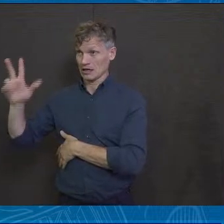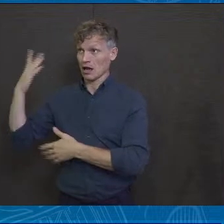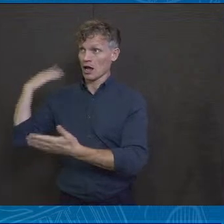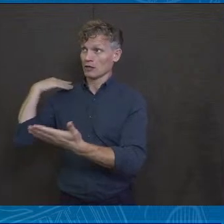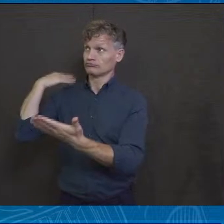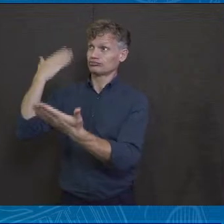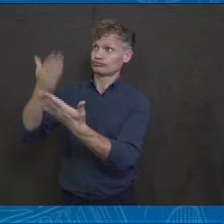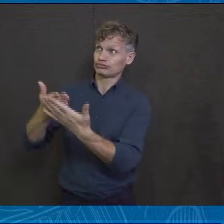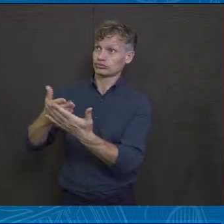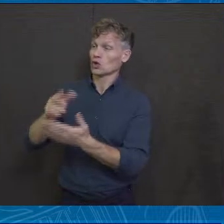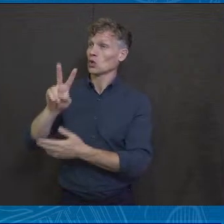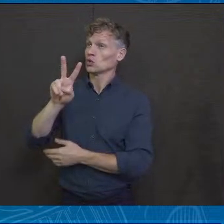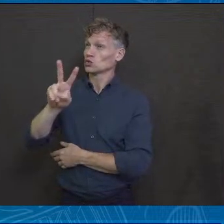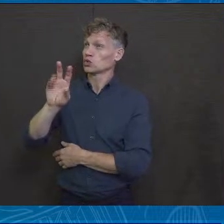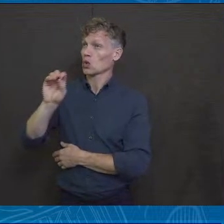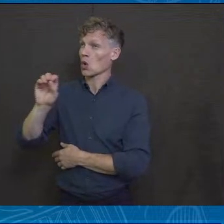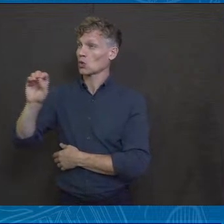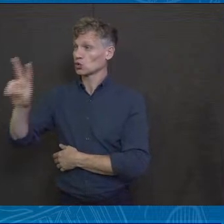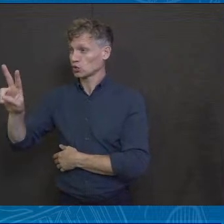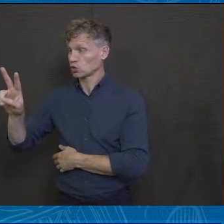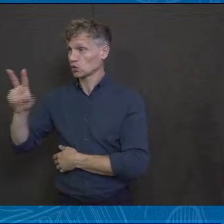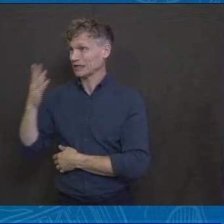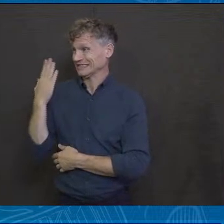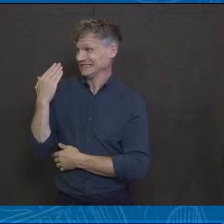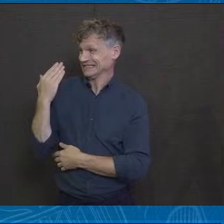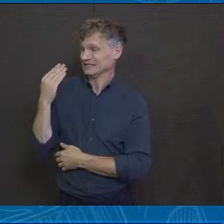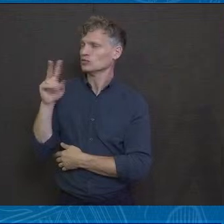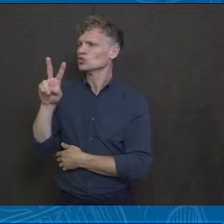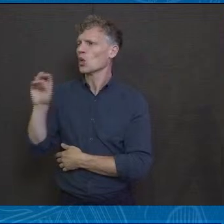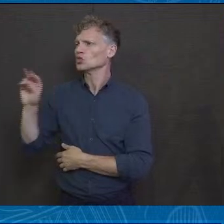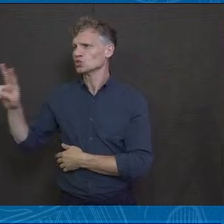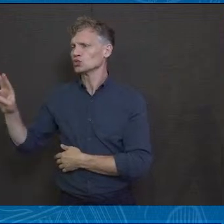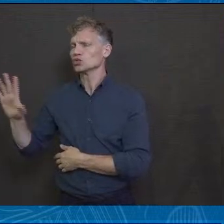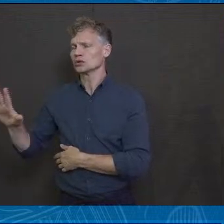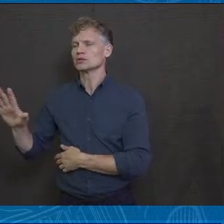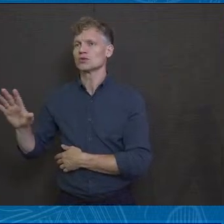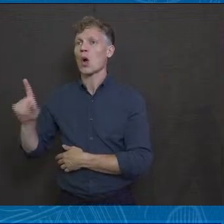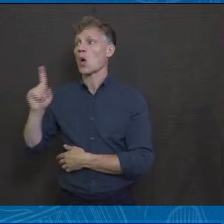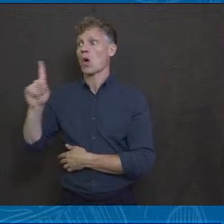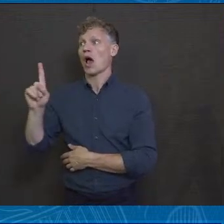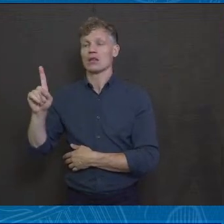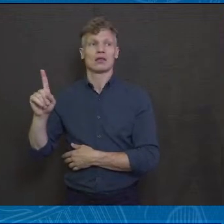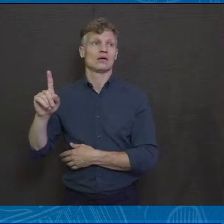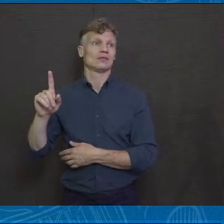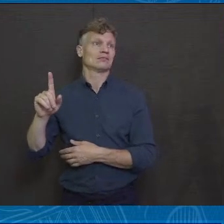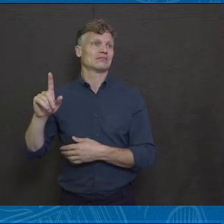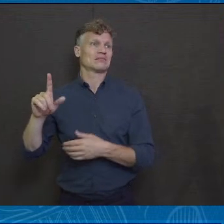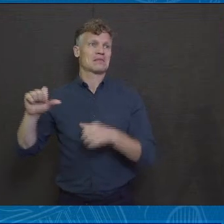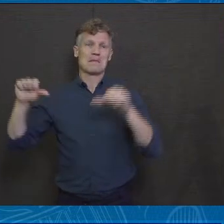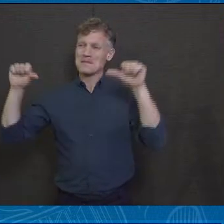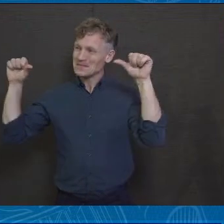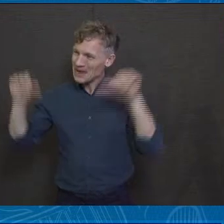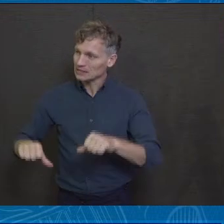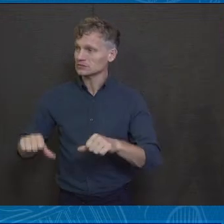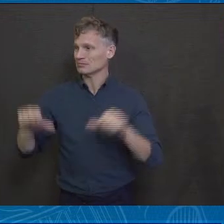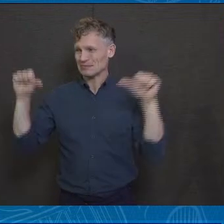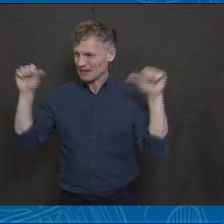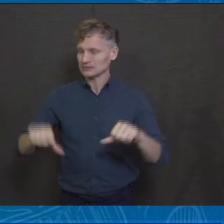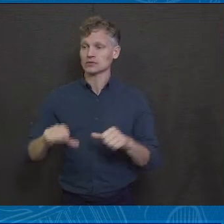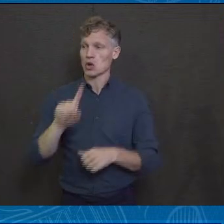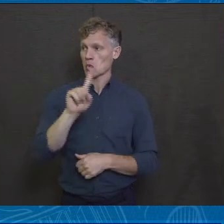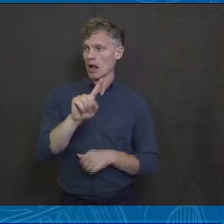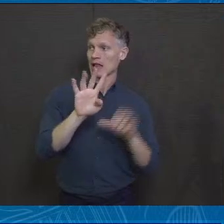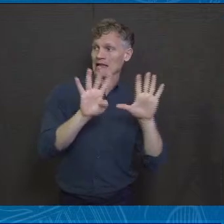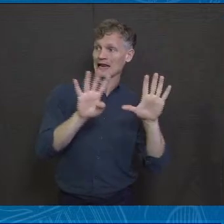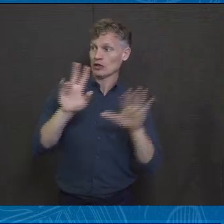2002, and the recent ones in 2022. So the most devastated landslide occurred in 1993 in